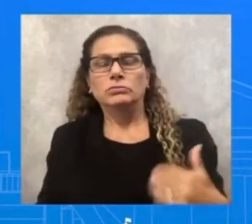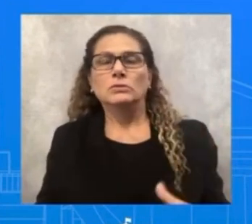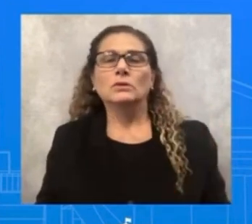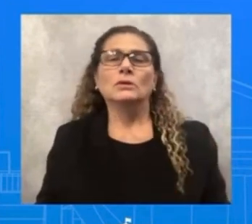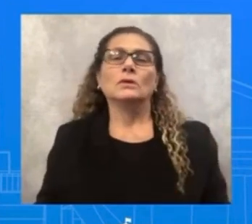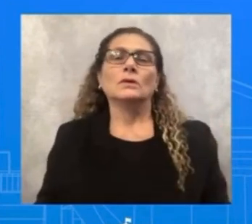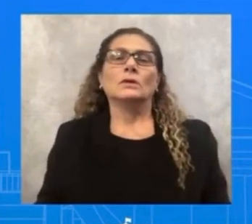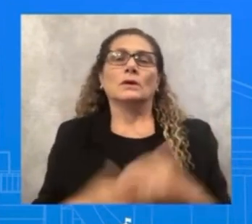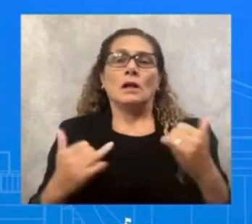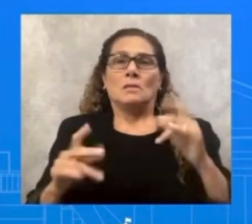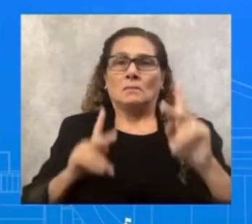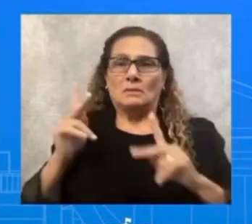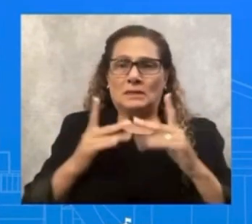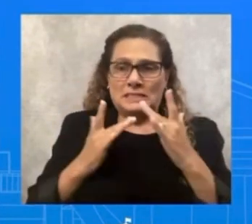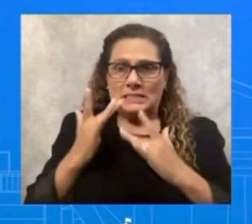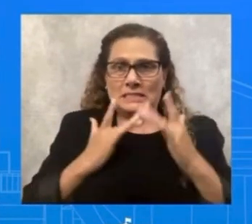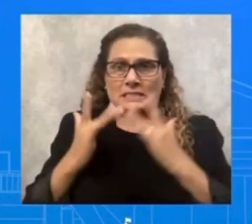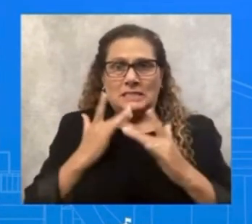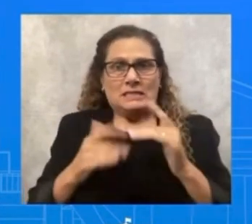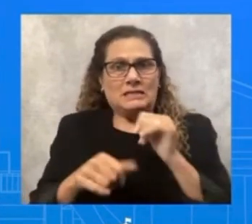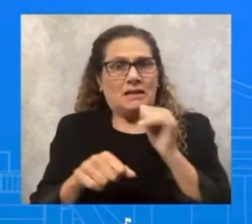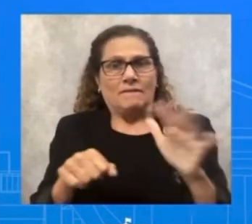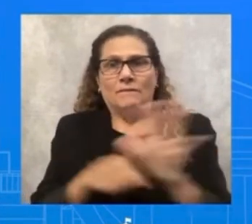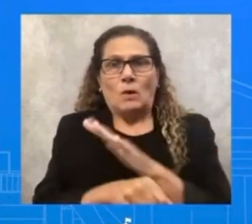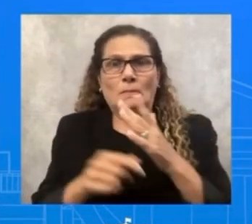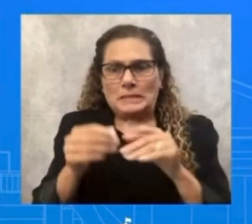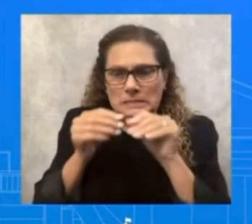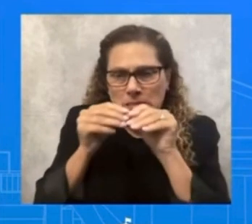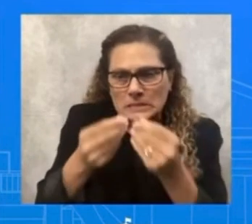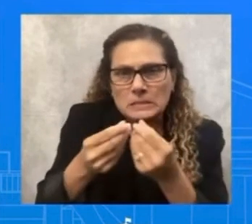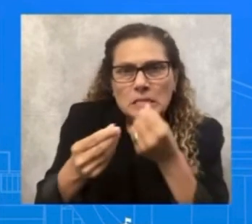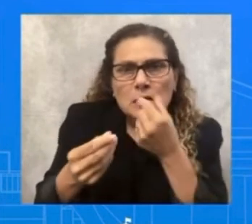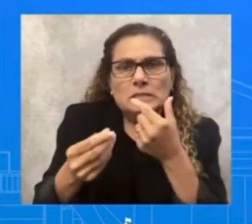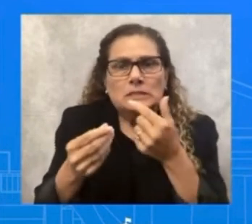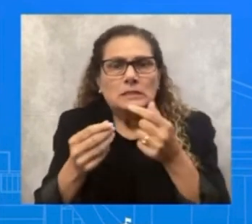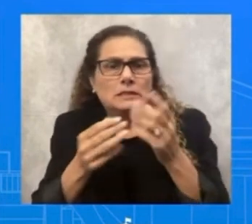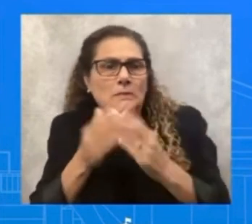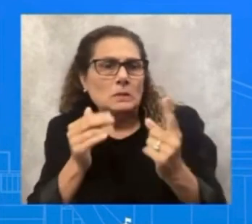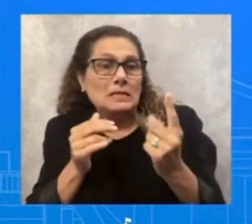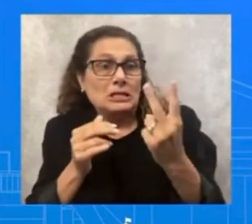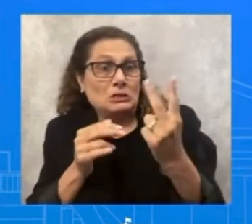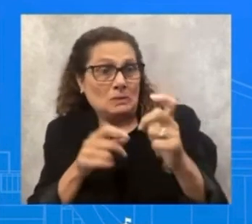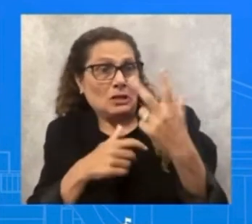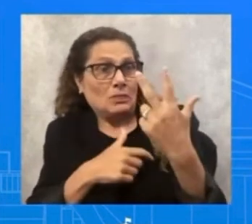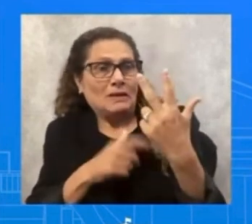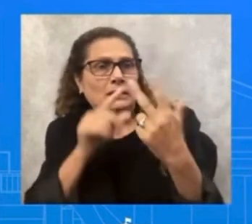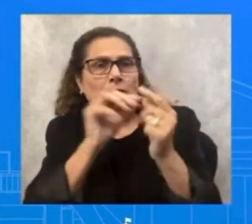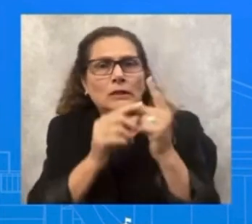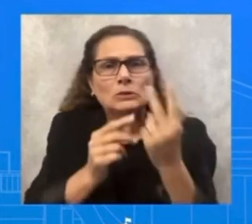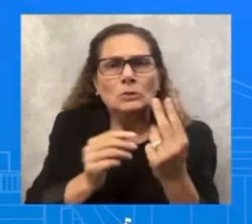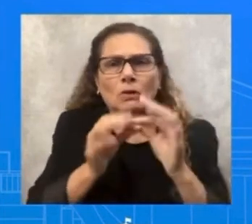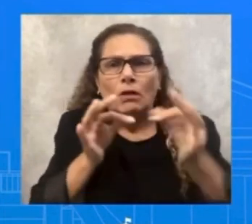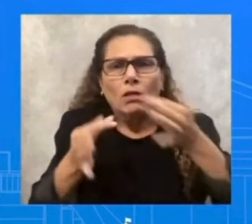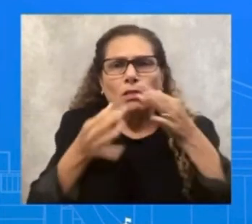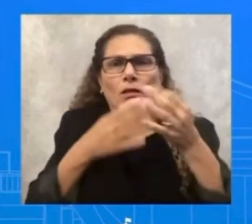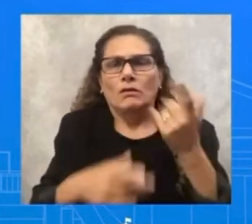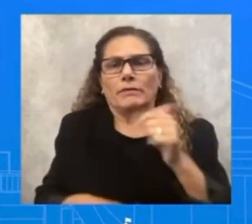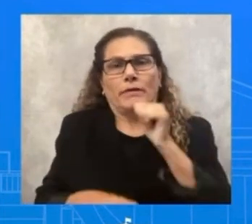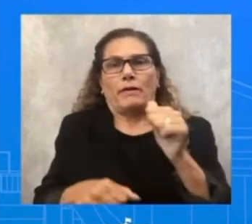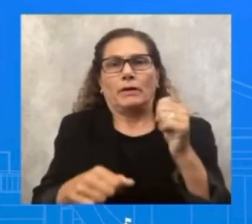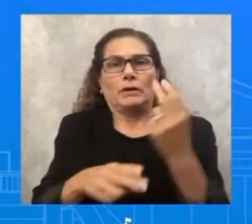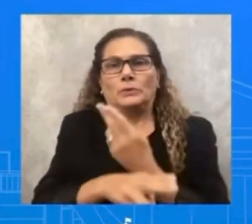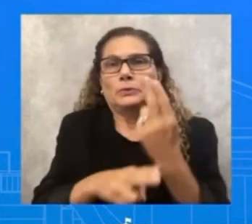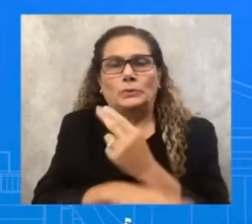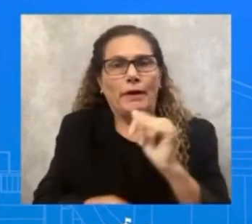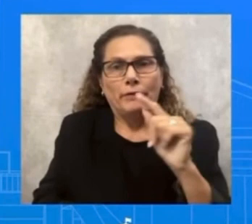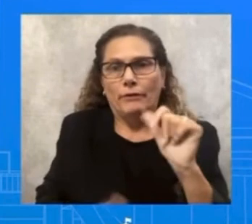They've taken two when they've needed four, one when they've needed two. Sometimes they've not taken the drugs they've needed at all. That's